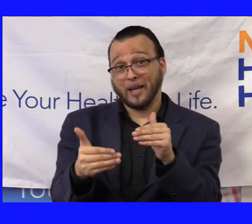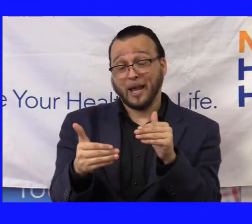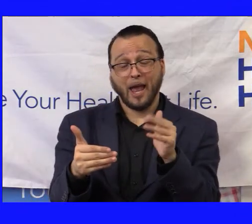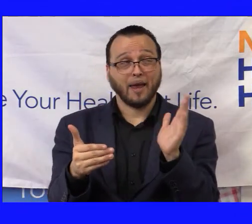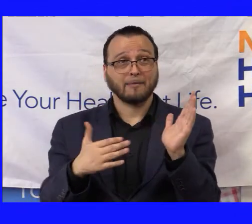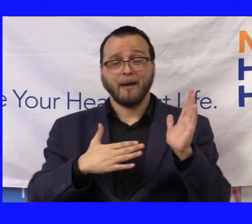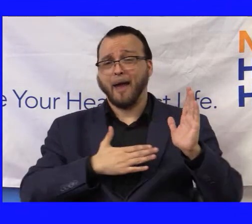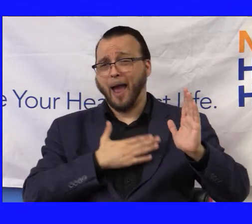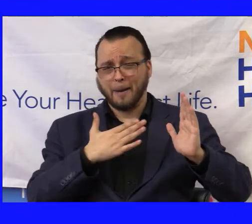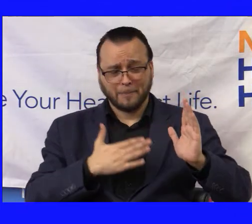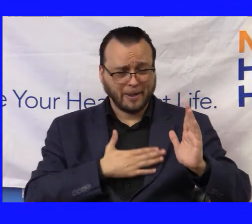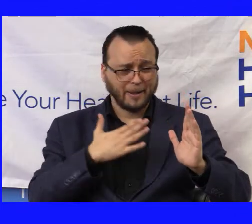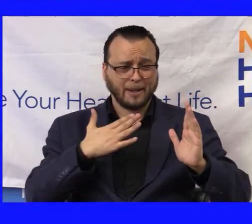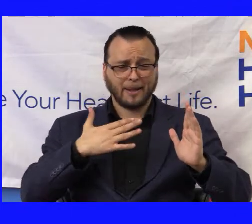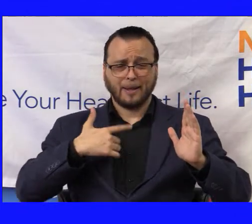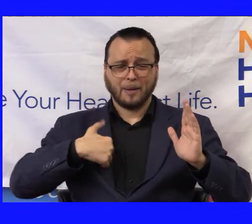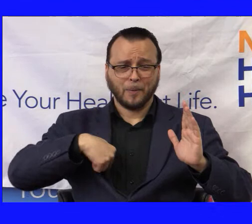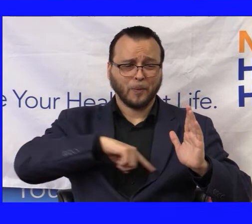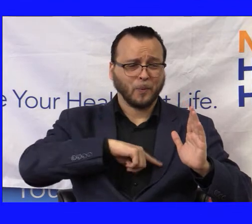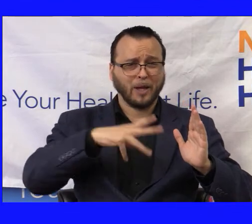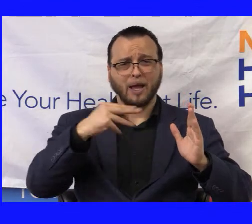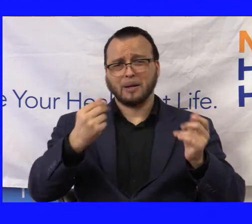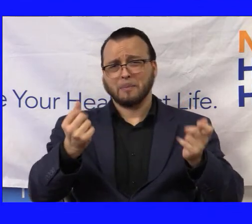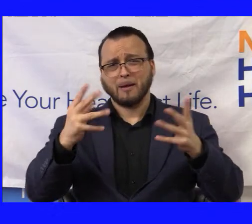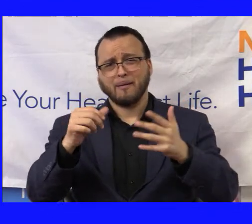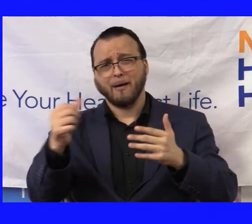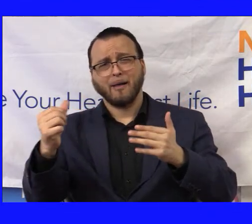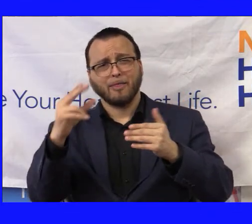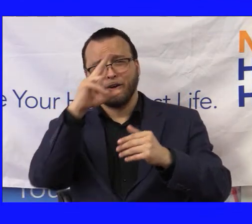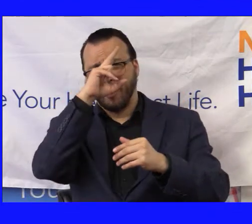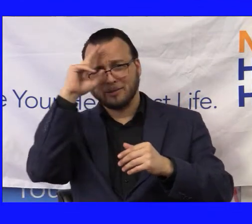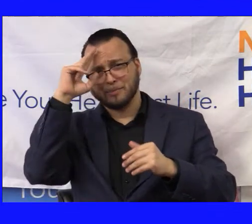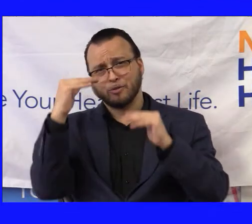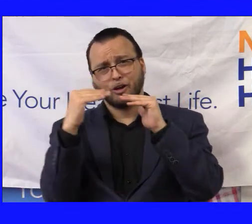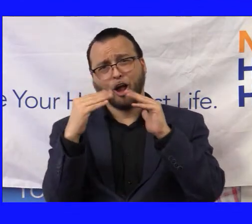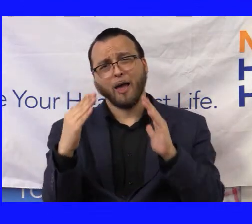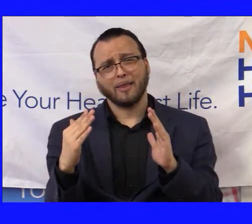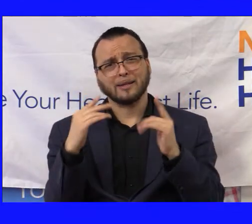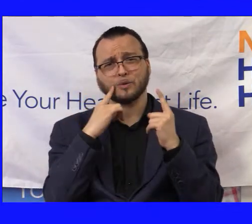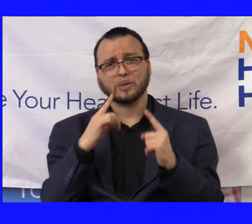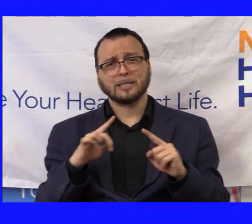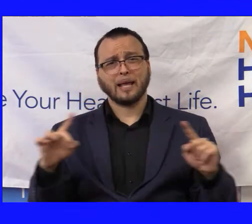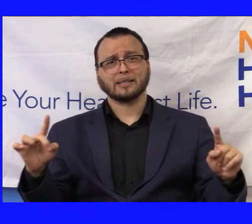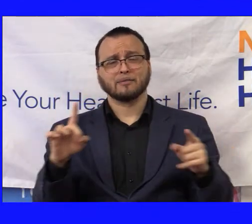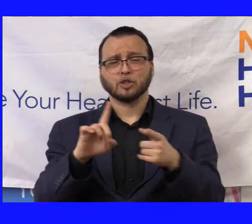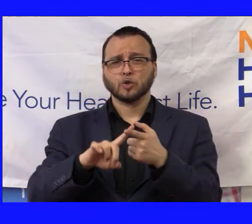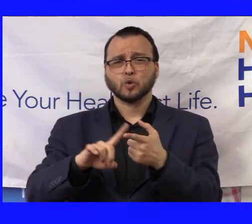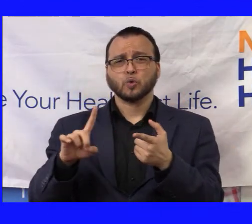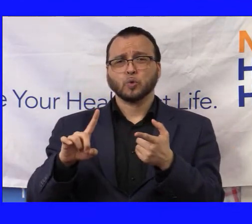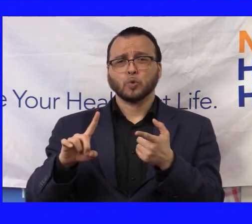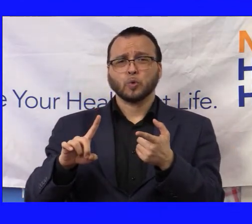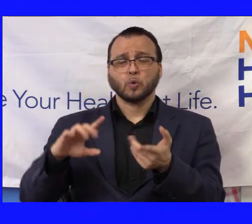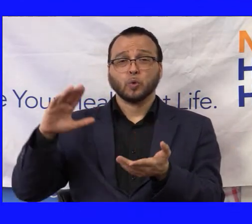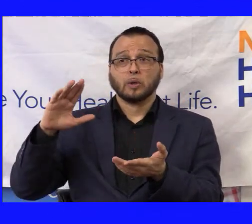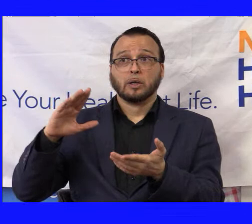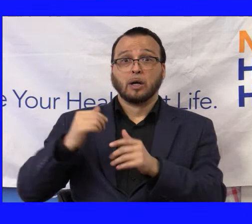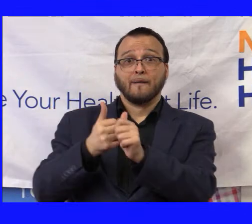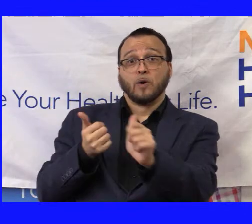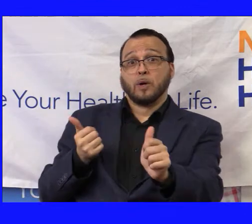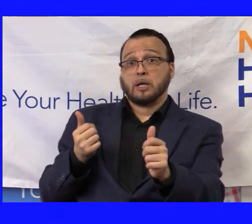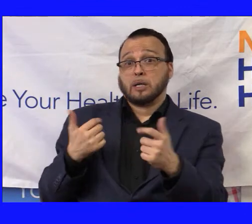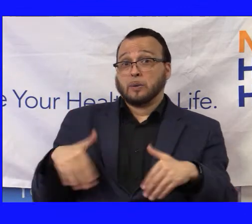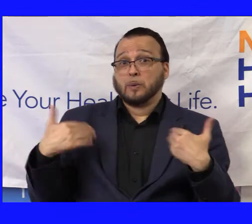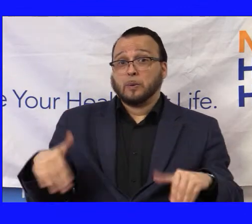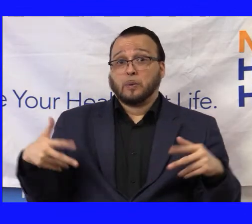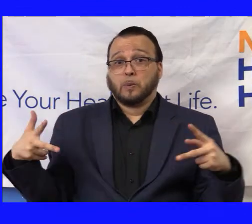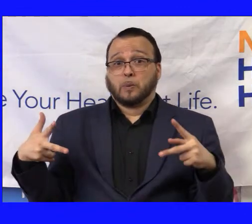Happily, we and many other hospital colleagues were successful in deterring significant cuts. As I've